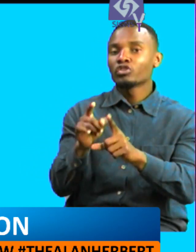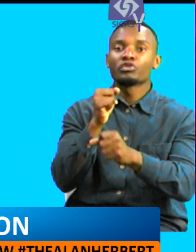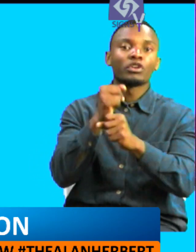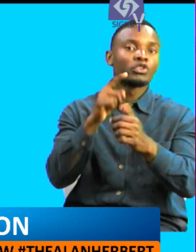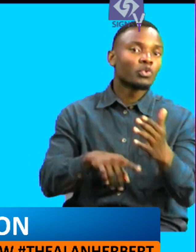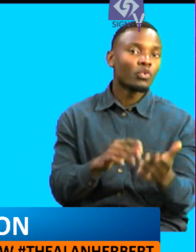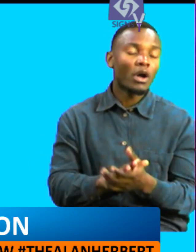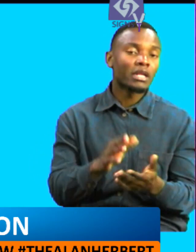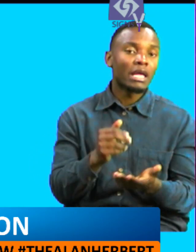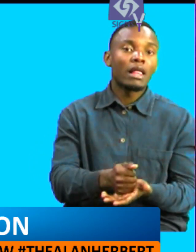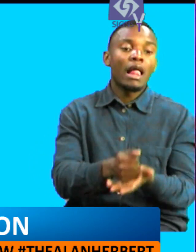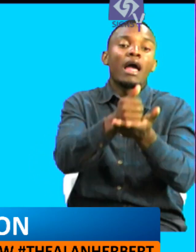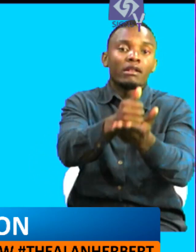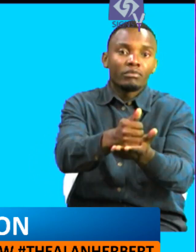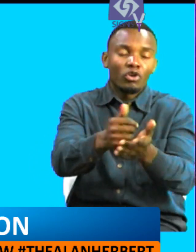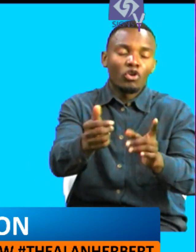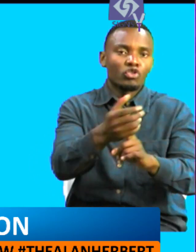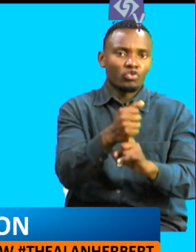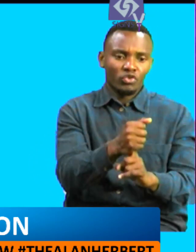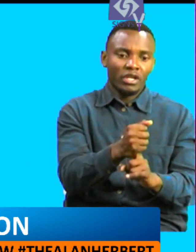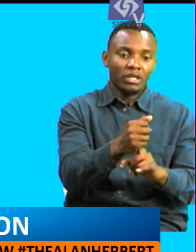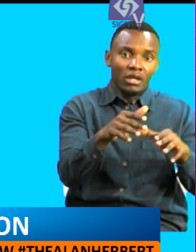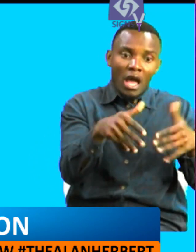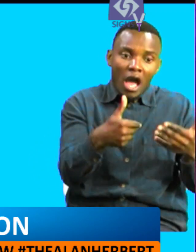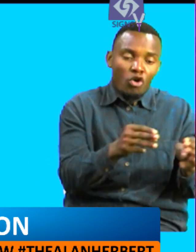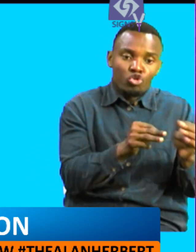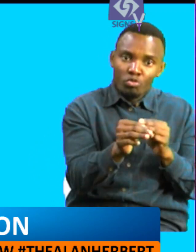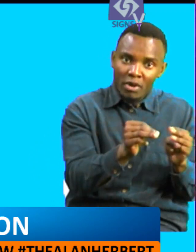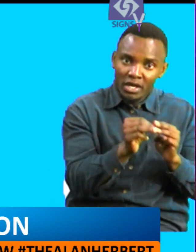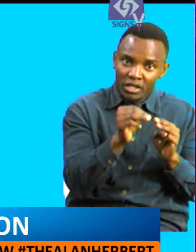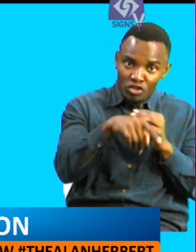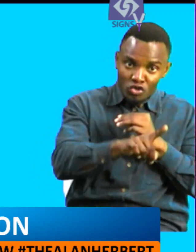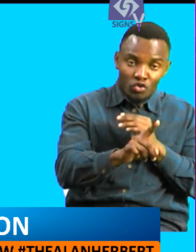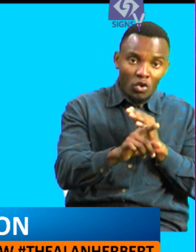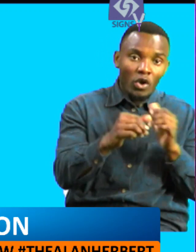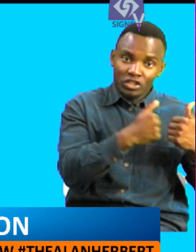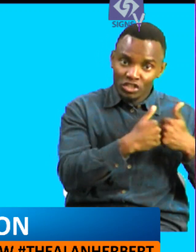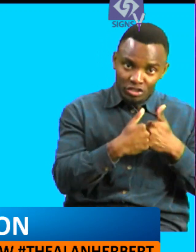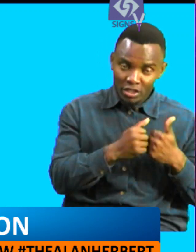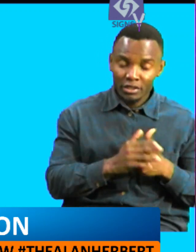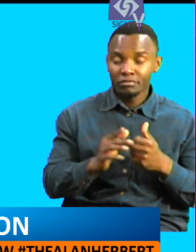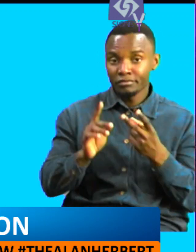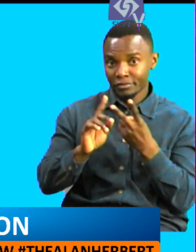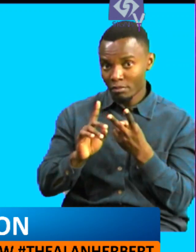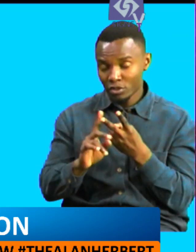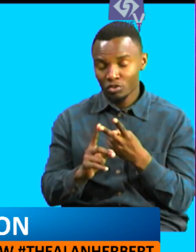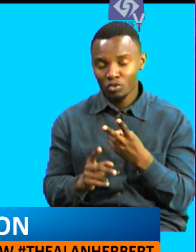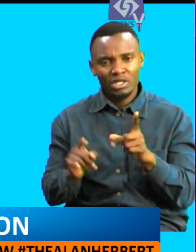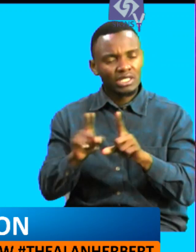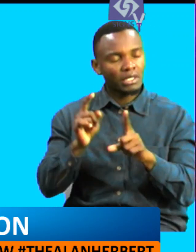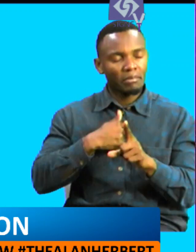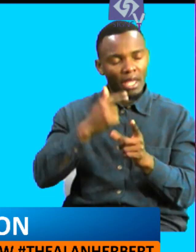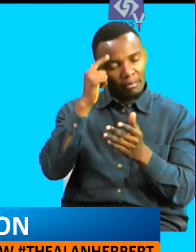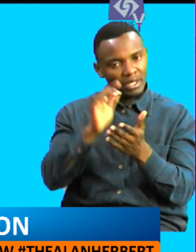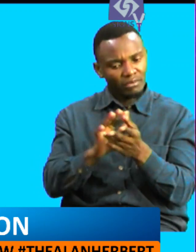will also aid you to find ways to manage. And then number 2, and which